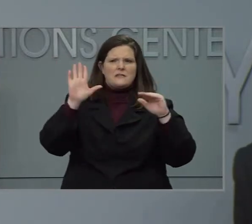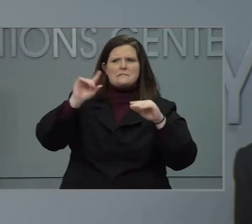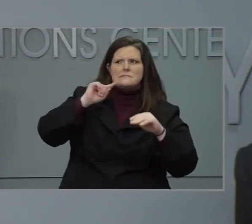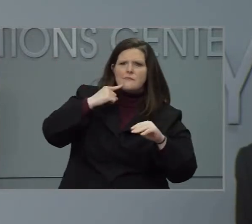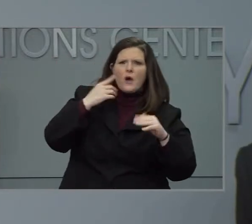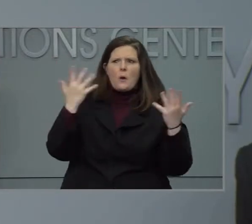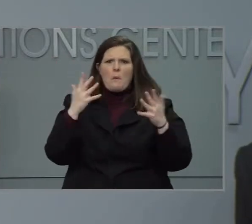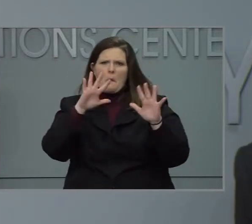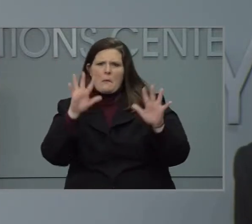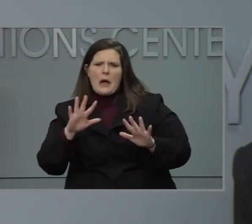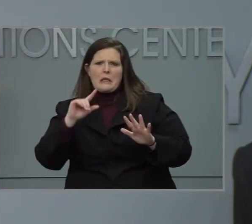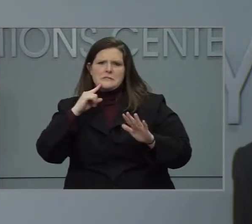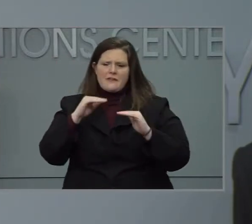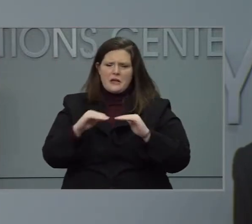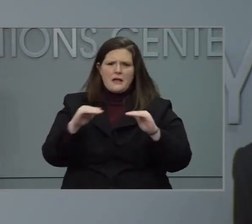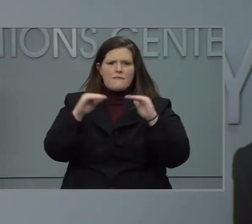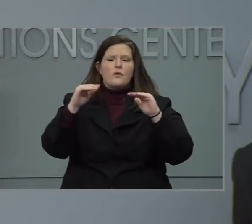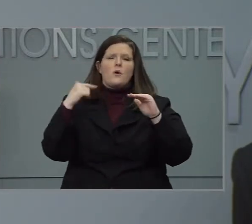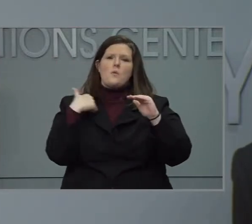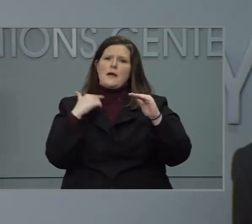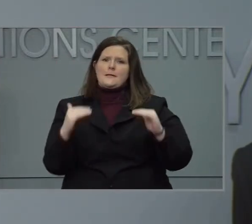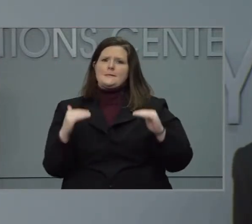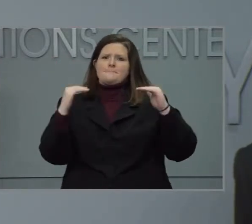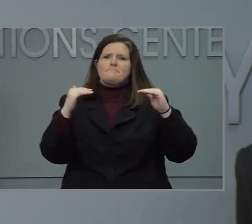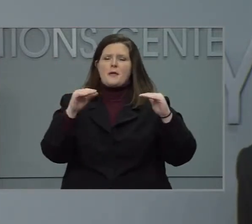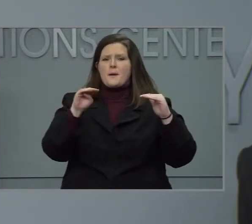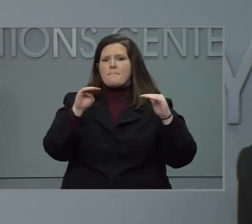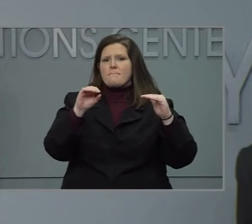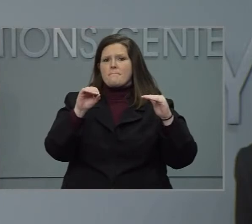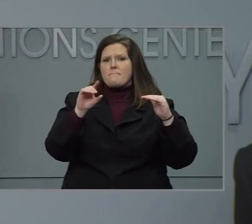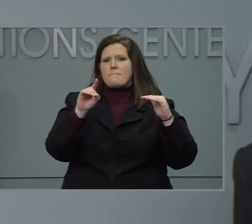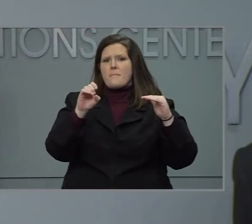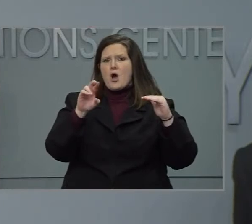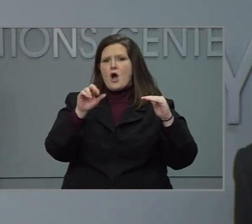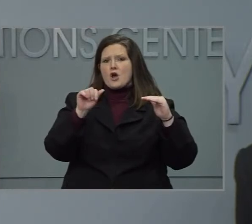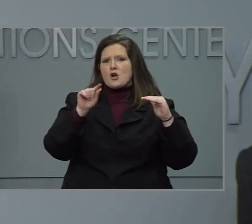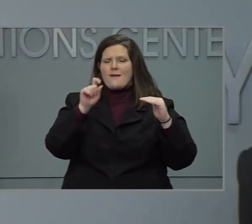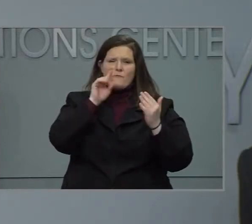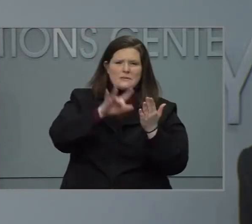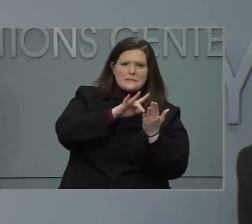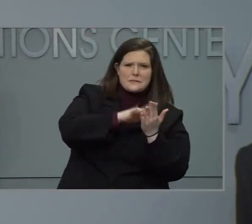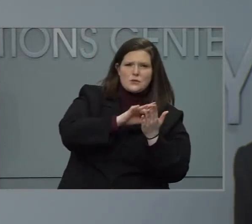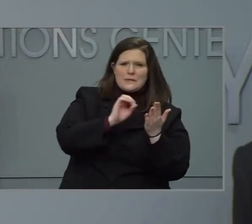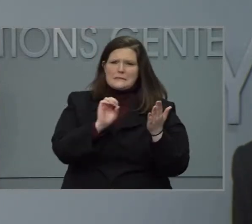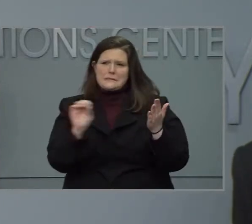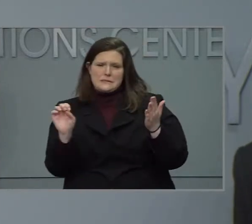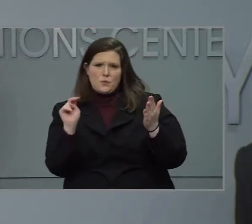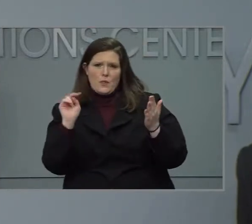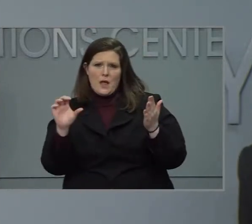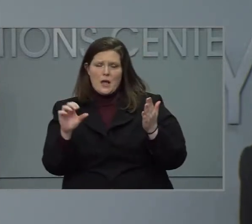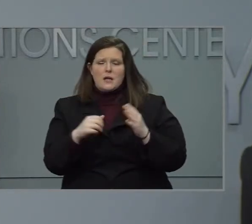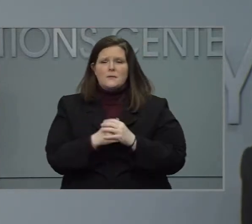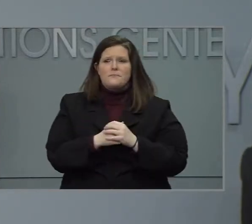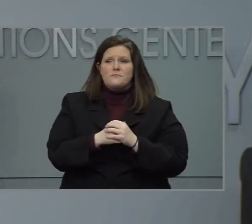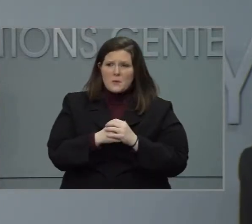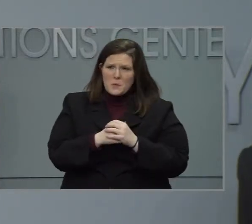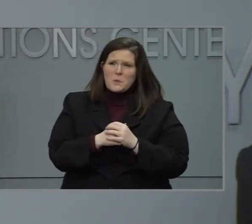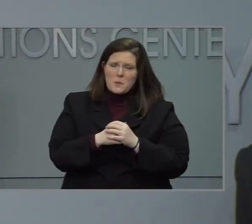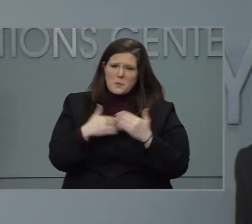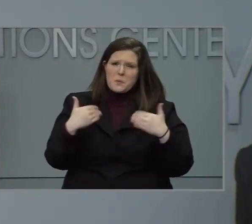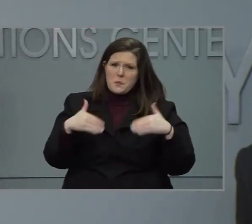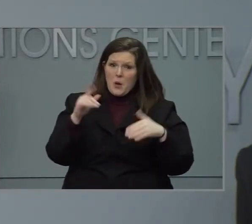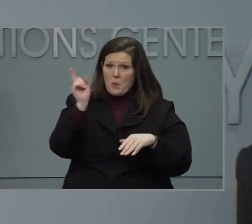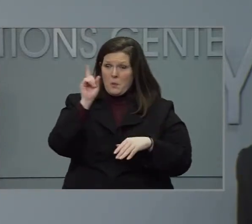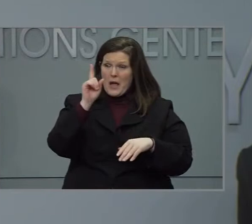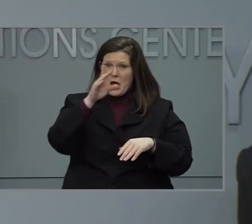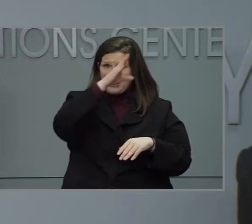Thursday, which could impact operations at vaccination and testing sites statewide. The threat of severe weather is greatest along